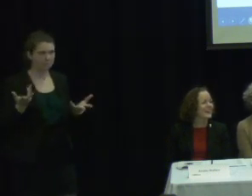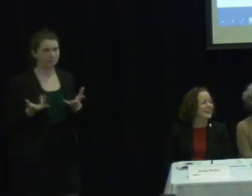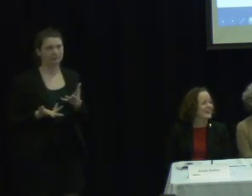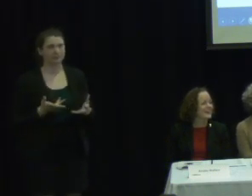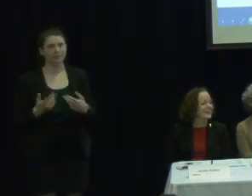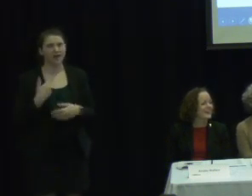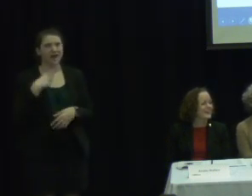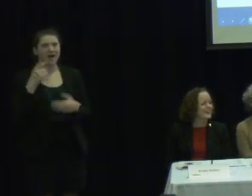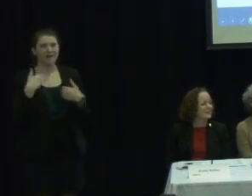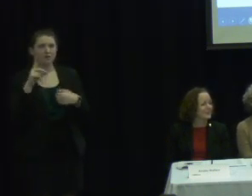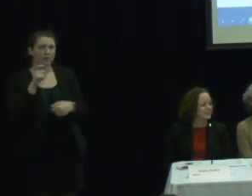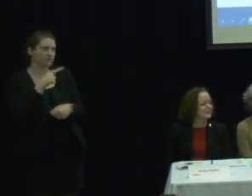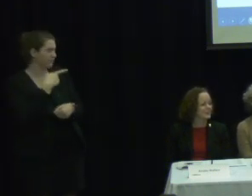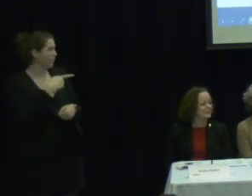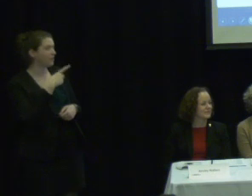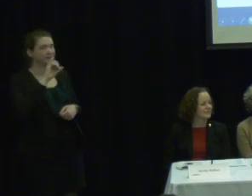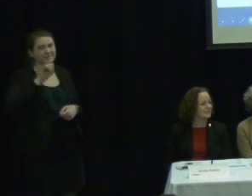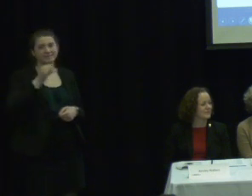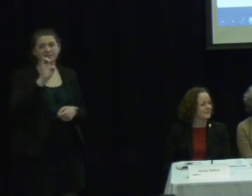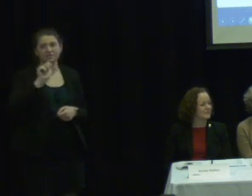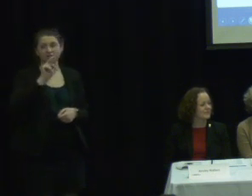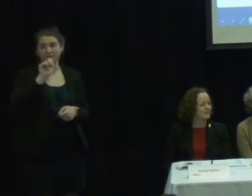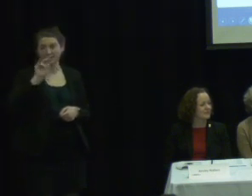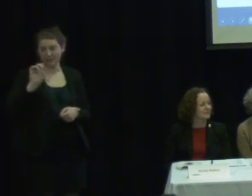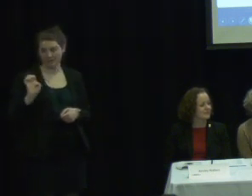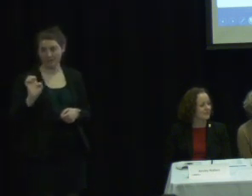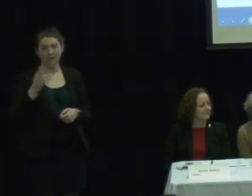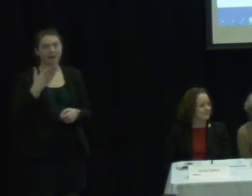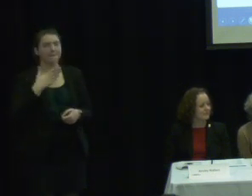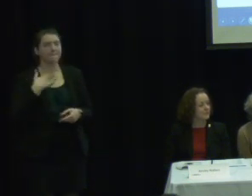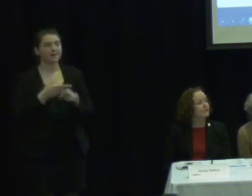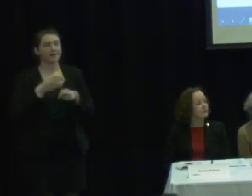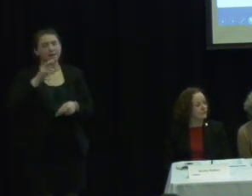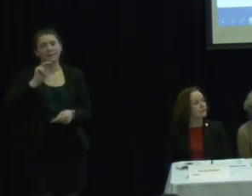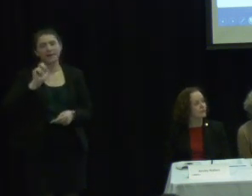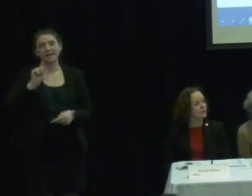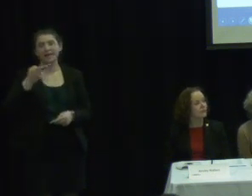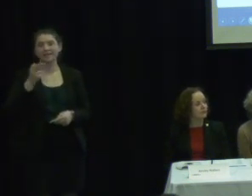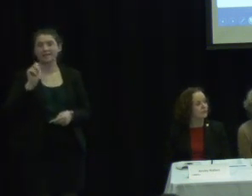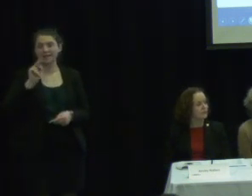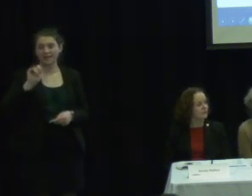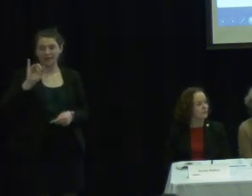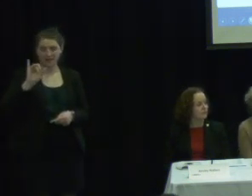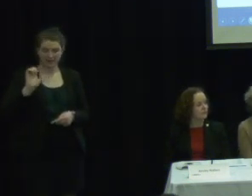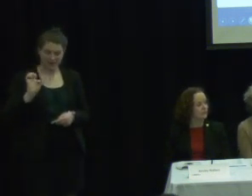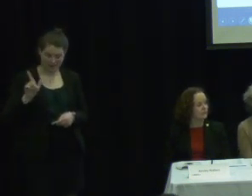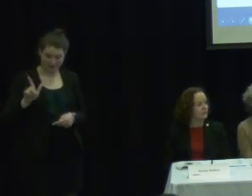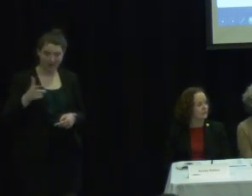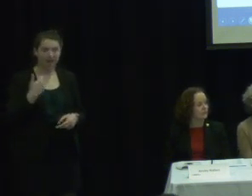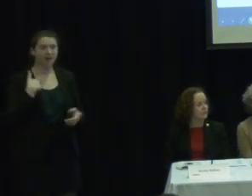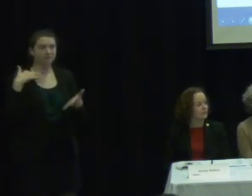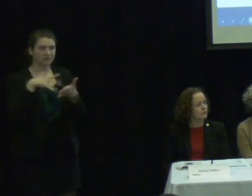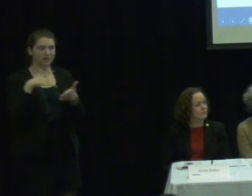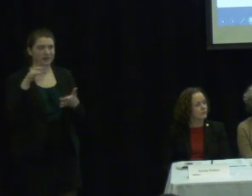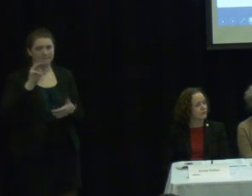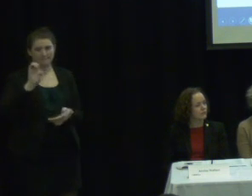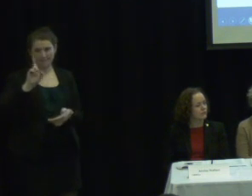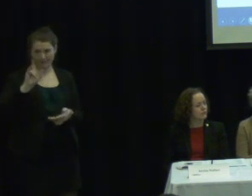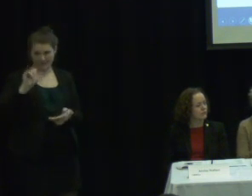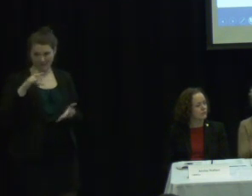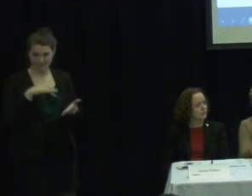I have a question for Janine. My name's Nathaniel, and I'm a media studies major here at USM.